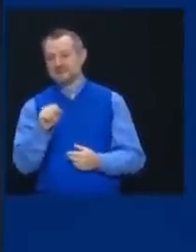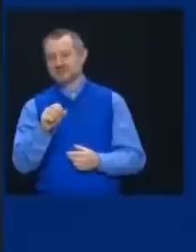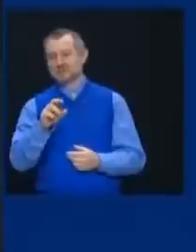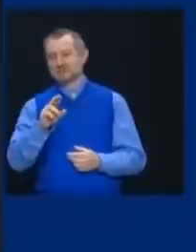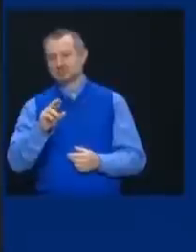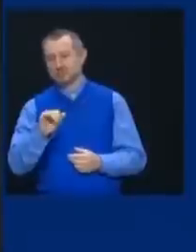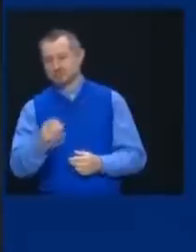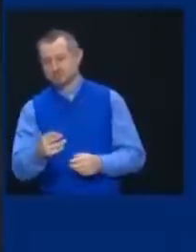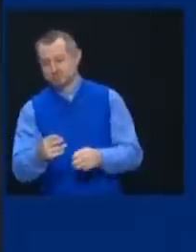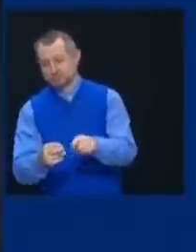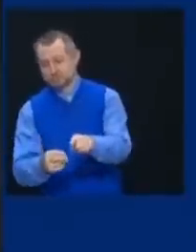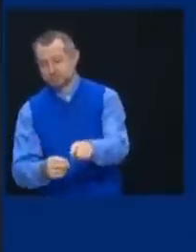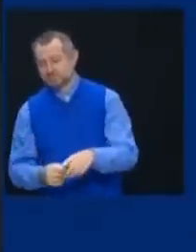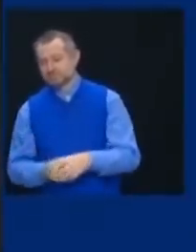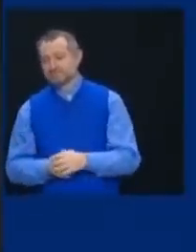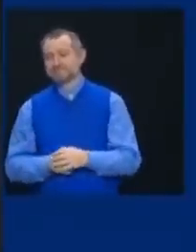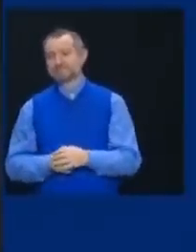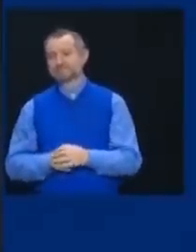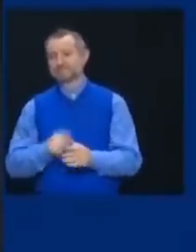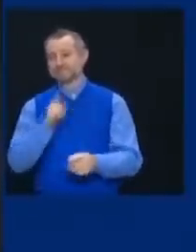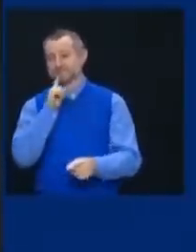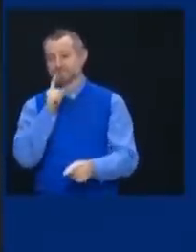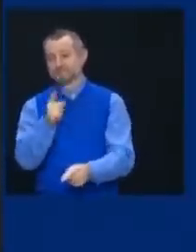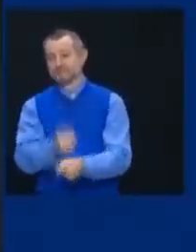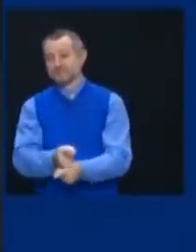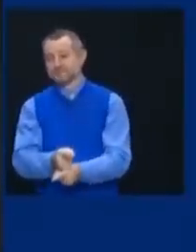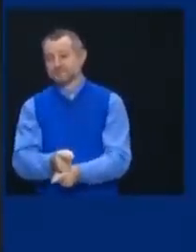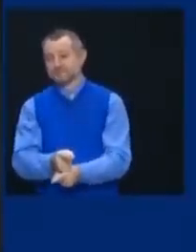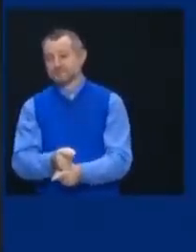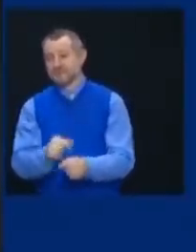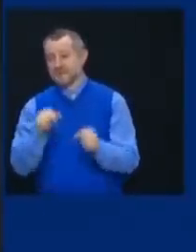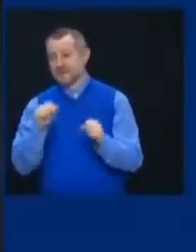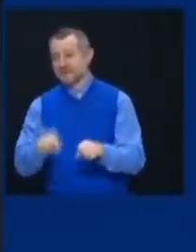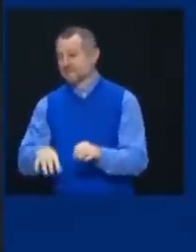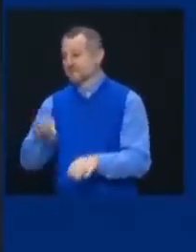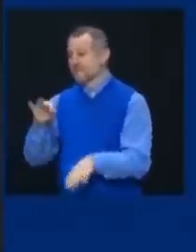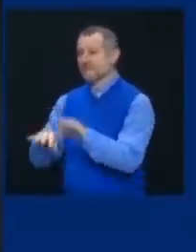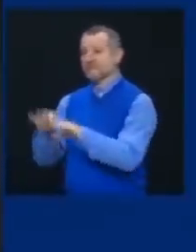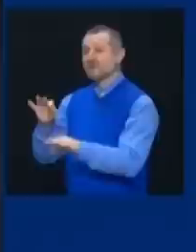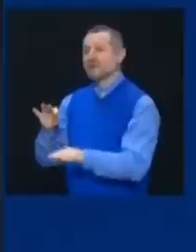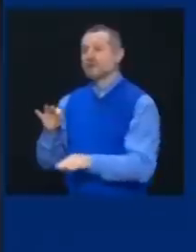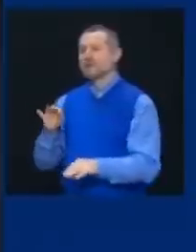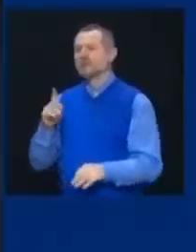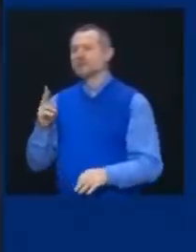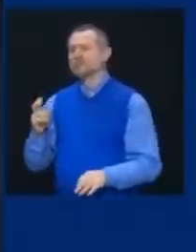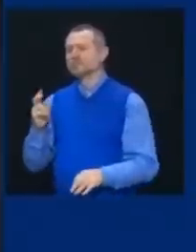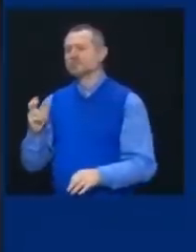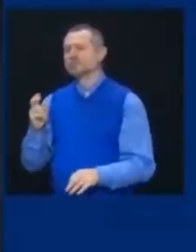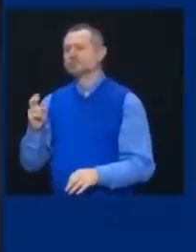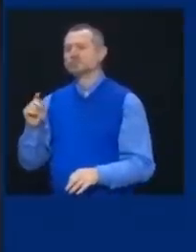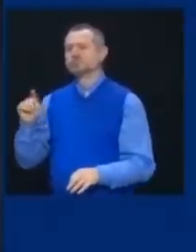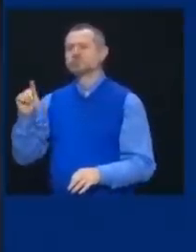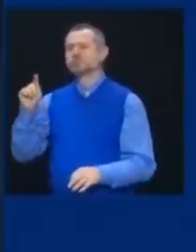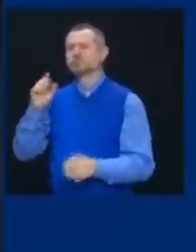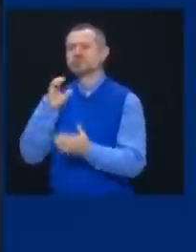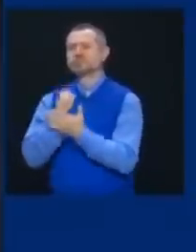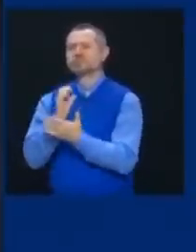And you are right. You can find hundreds of pictures of me